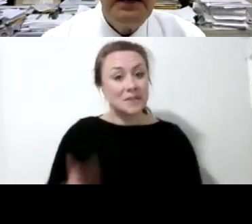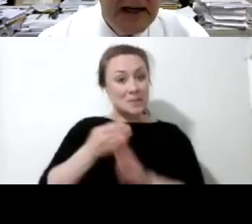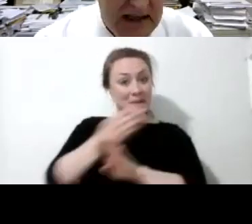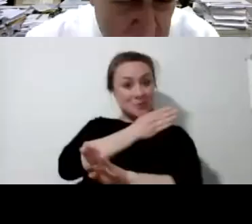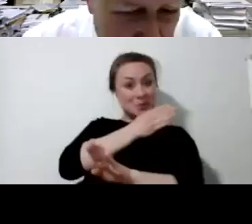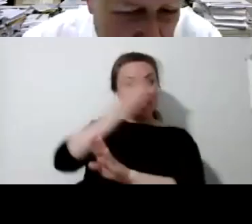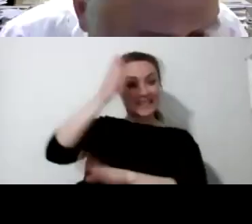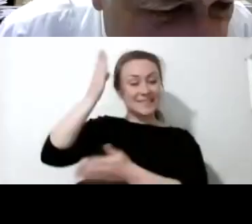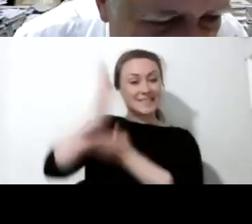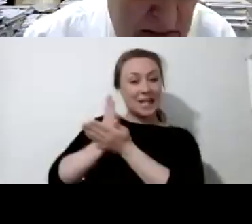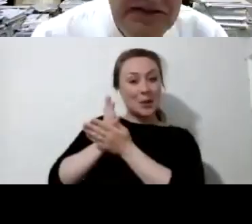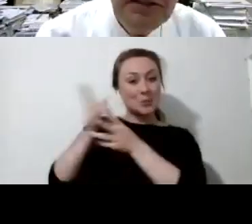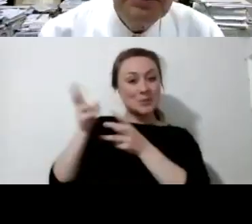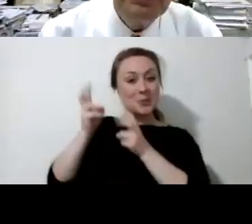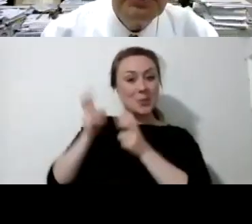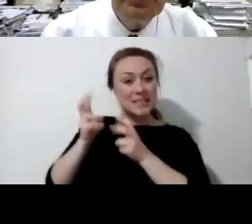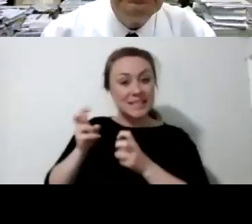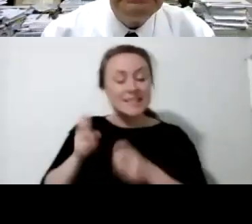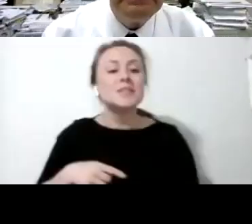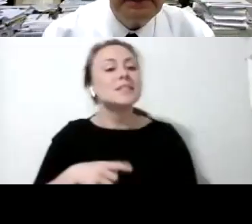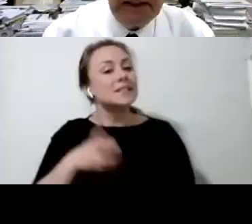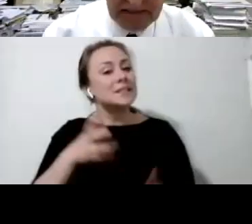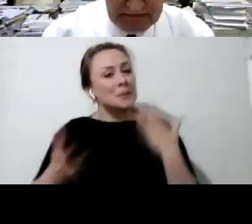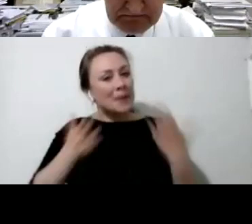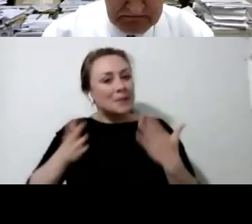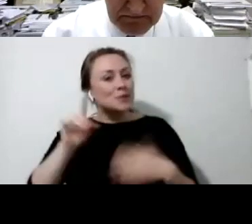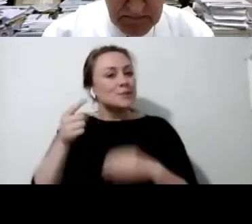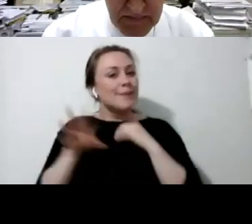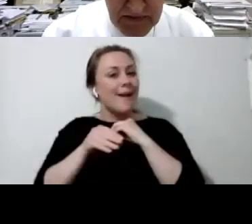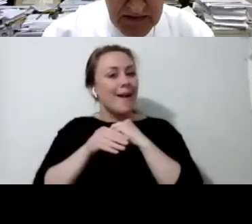Well, I guess maybe just to